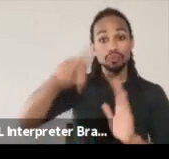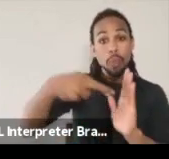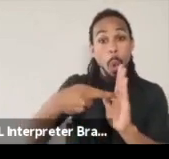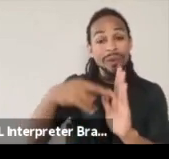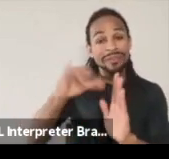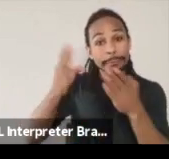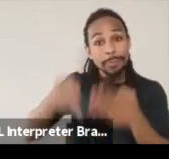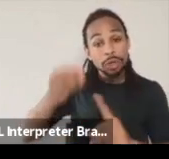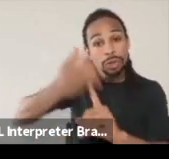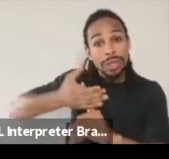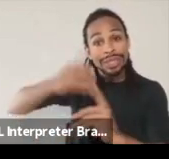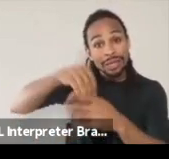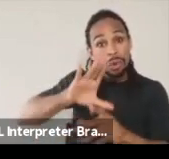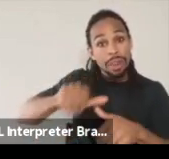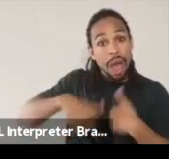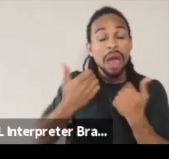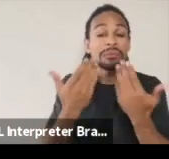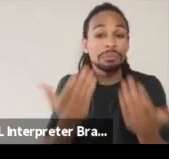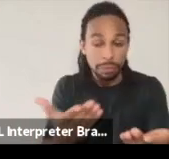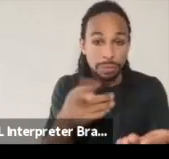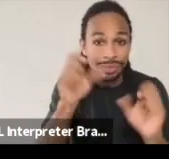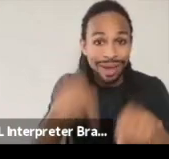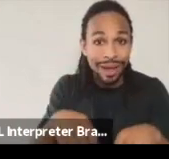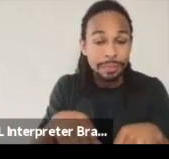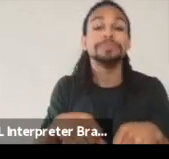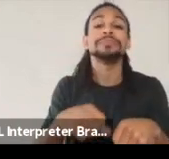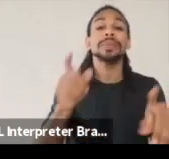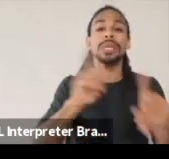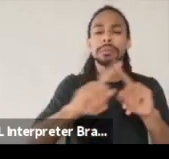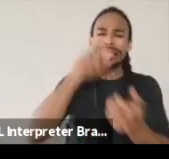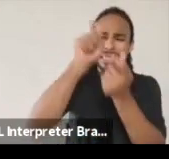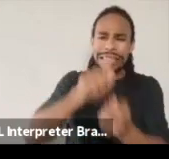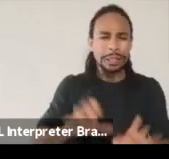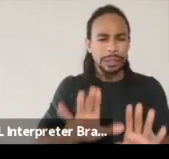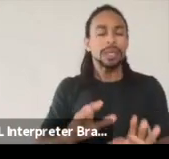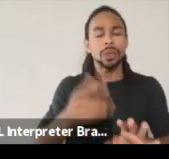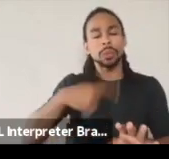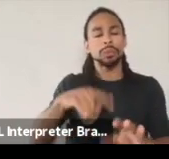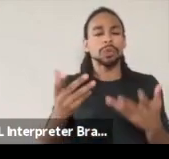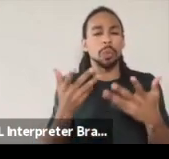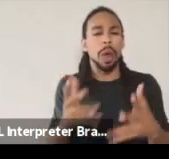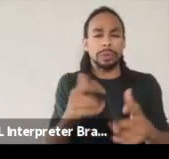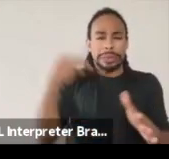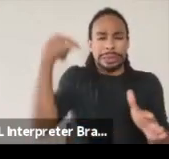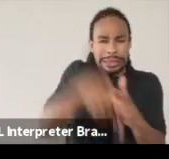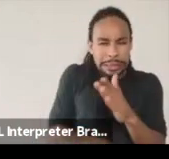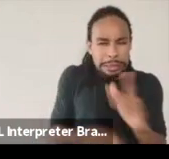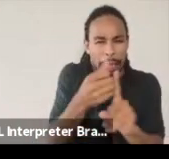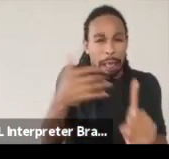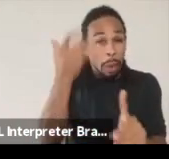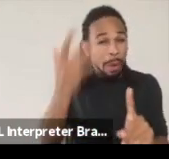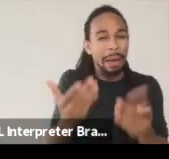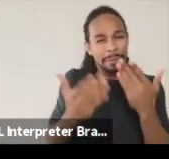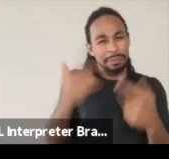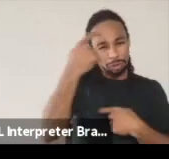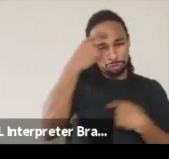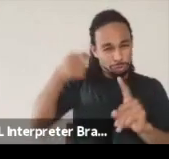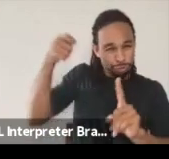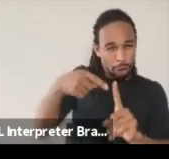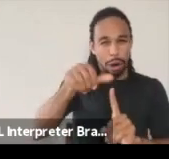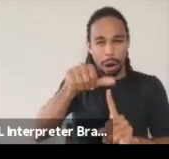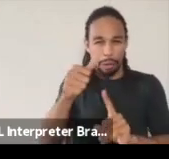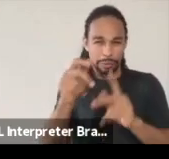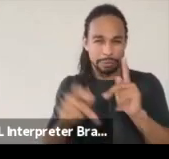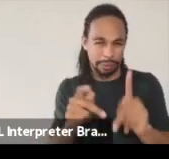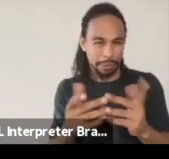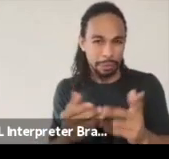we don't want folks in this space to be triggered by the details of our own narratives. And we, me, Sujatha, and Alicia, as the